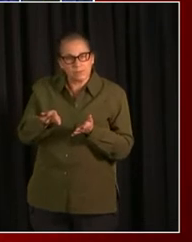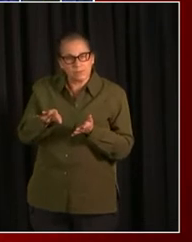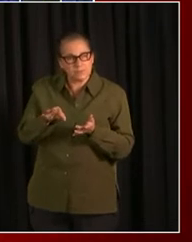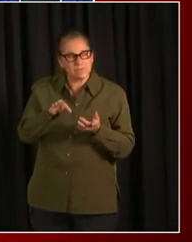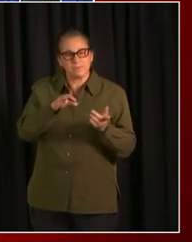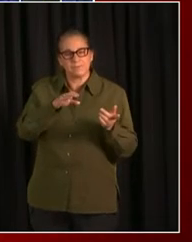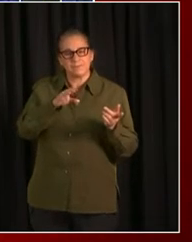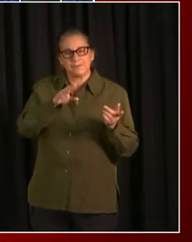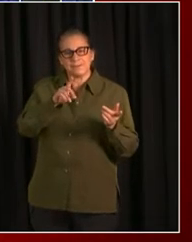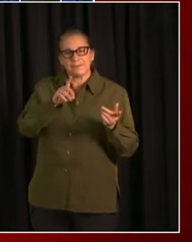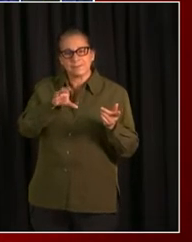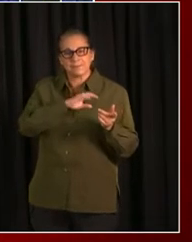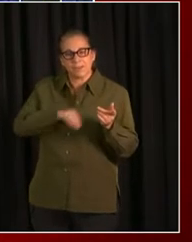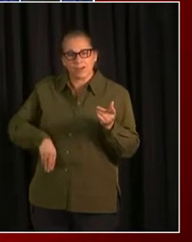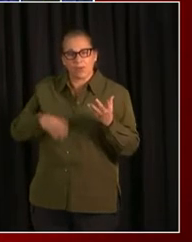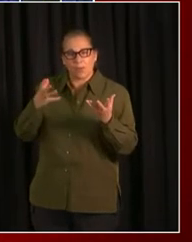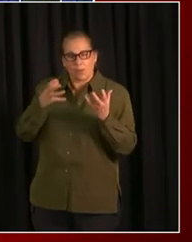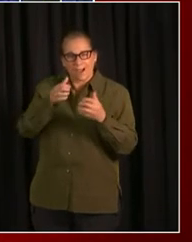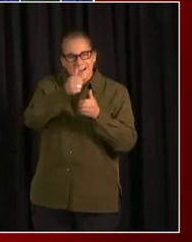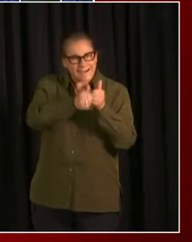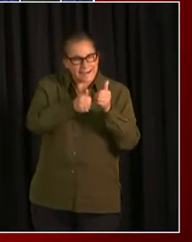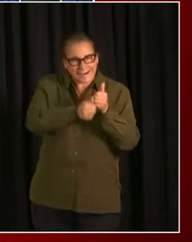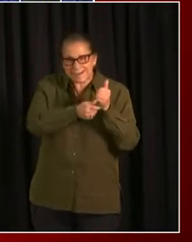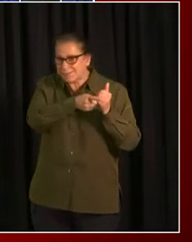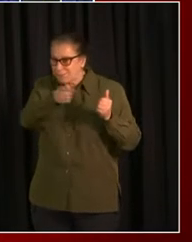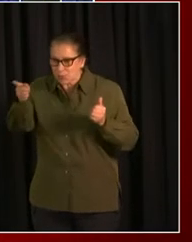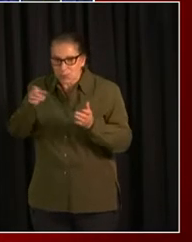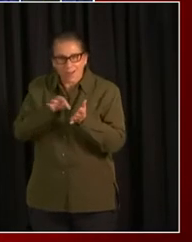0 go to census,